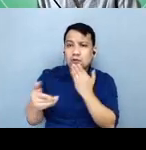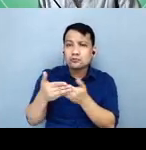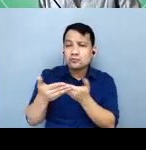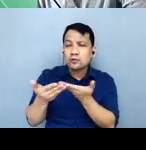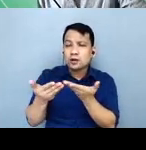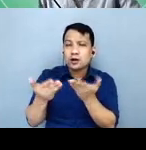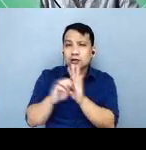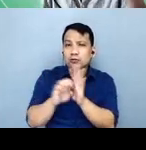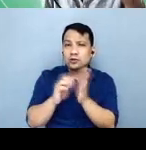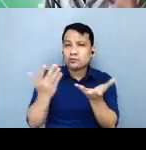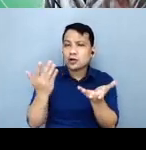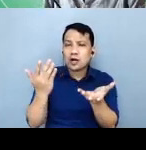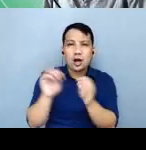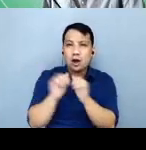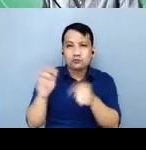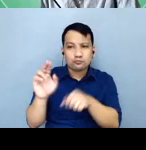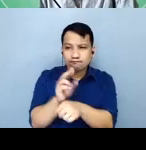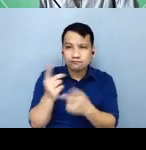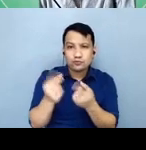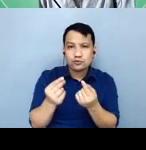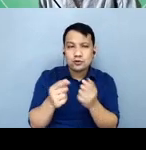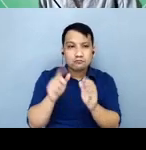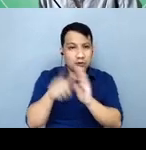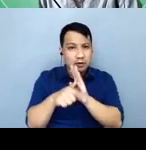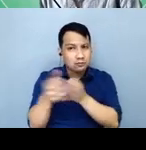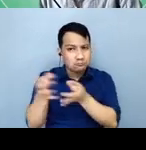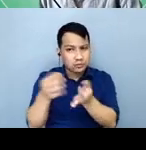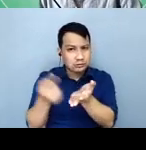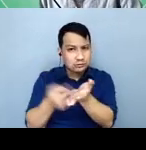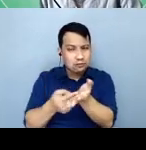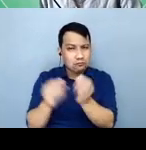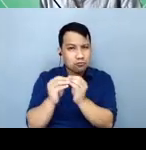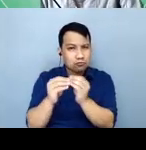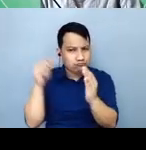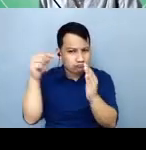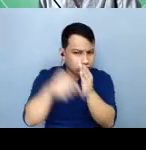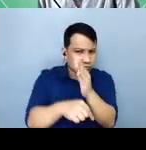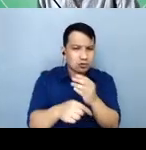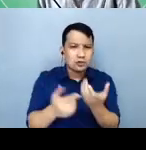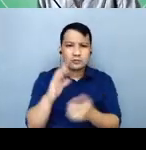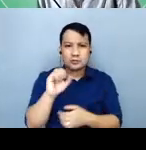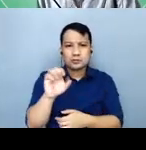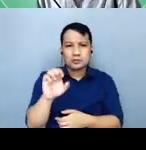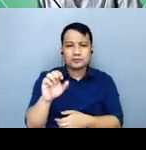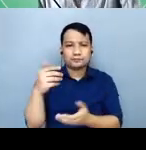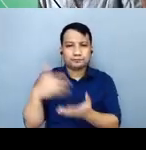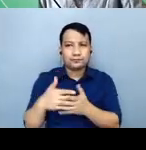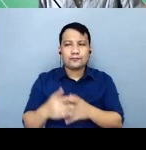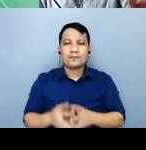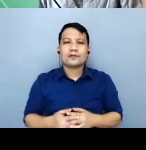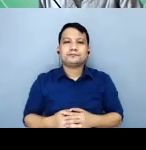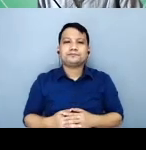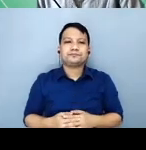practice. We'll be mentioning those later as we look into the case studies. And